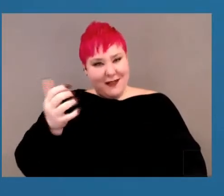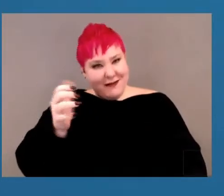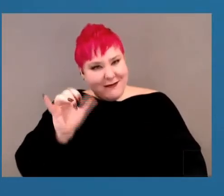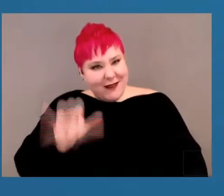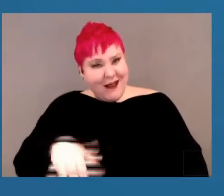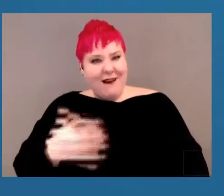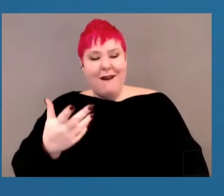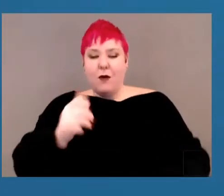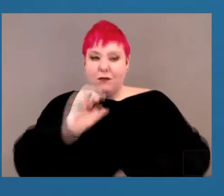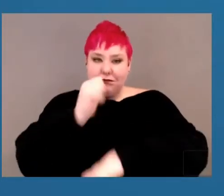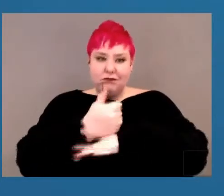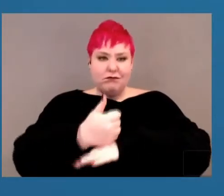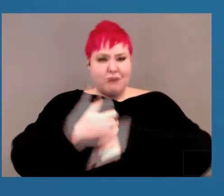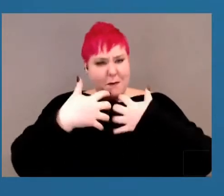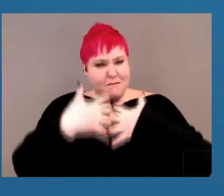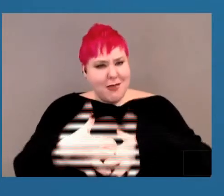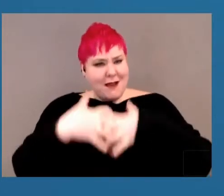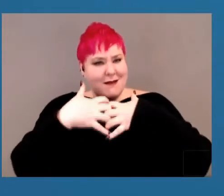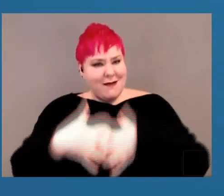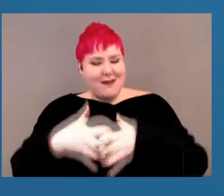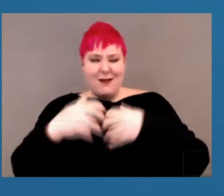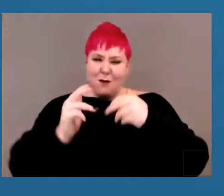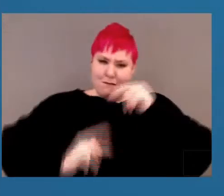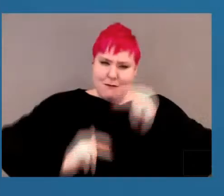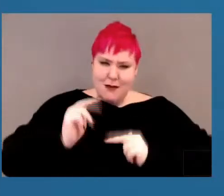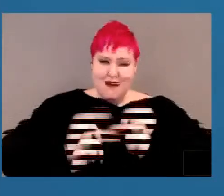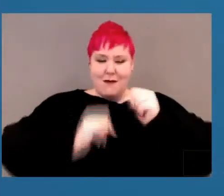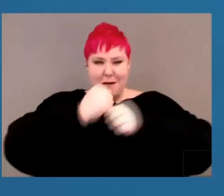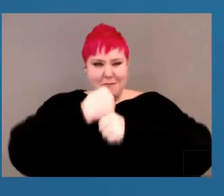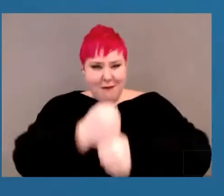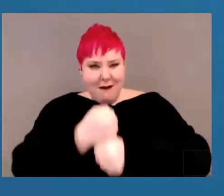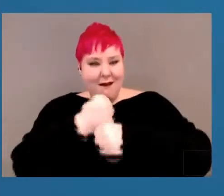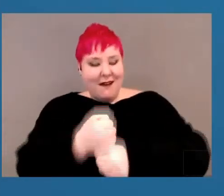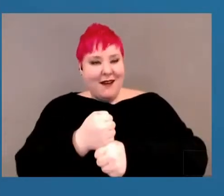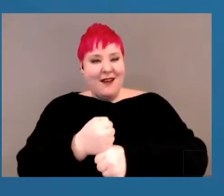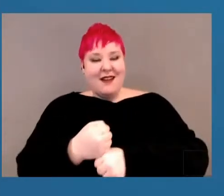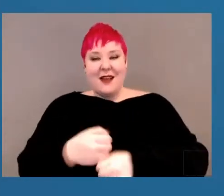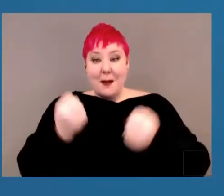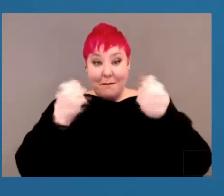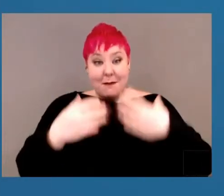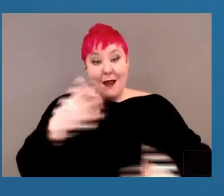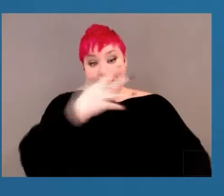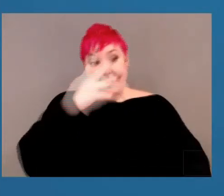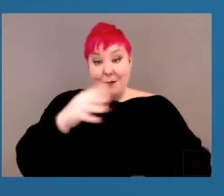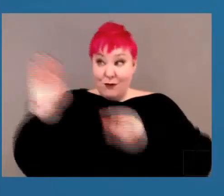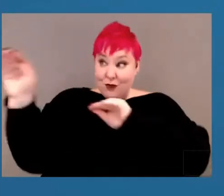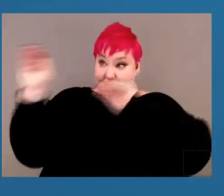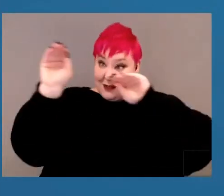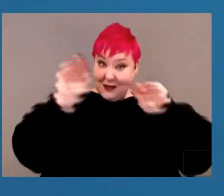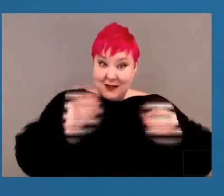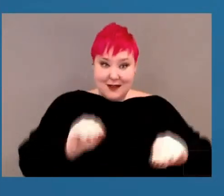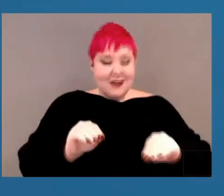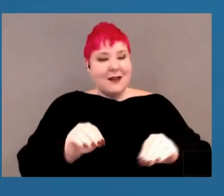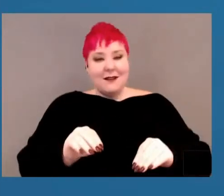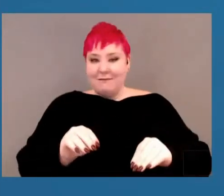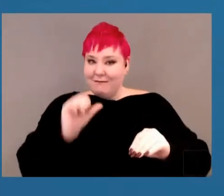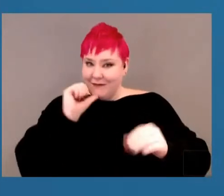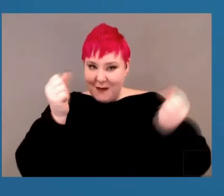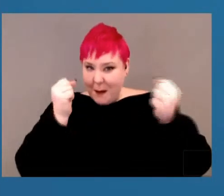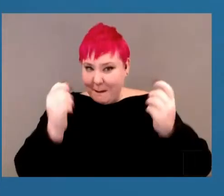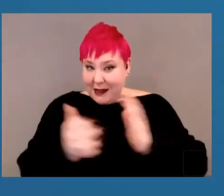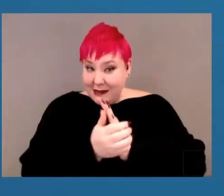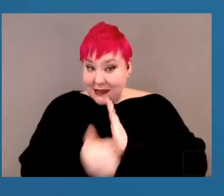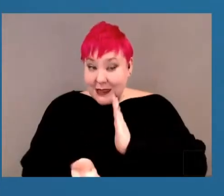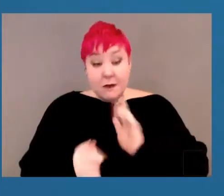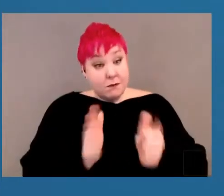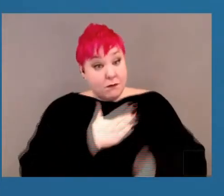manufacturing. We built things. We knew how to do this. And many of the immigrants who came over without a lot of skills but willing to work